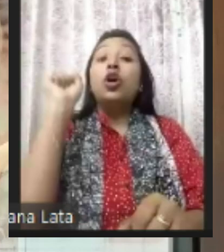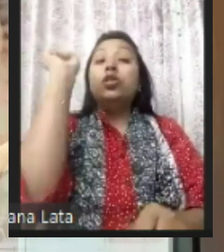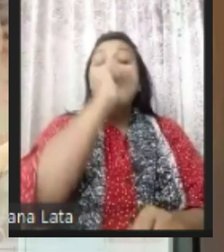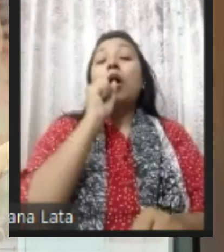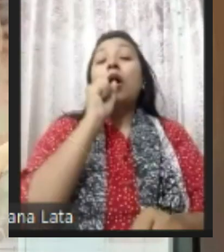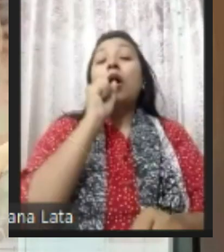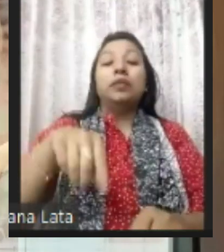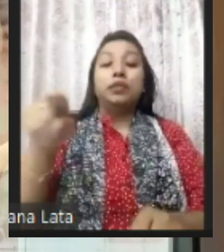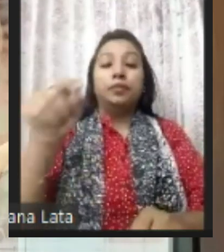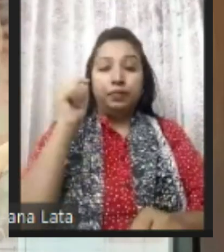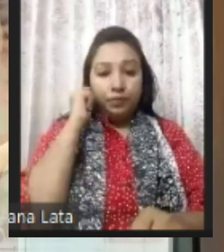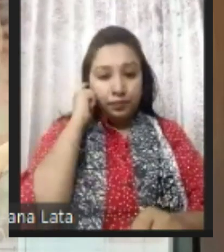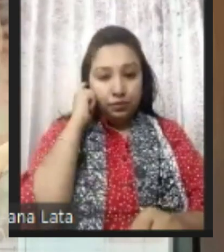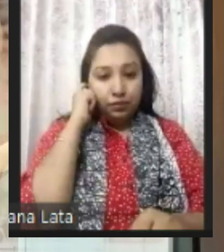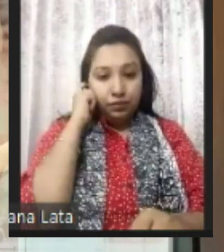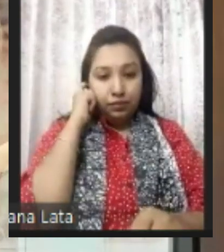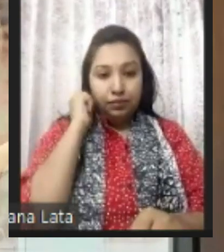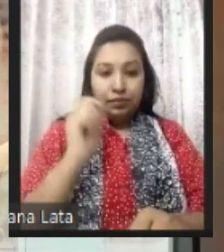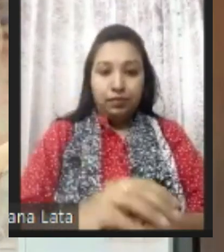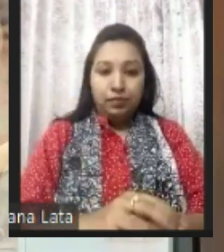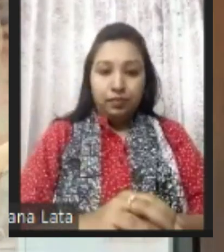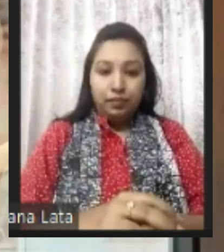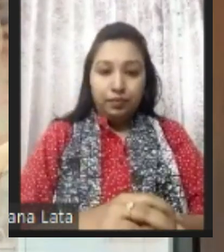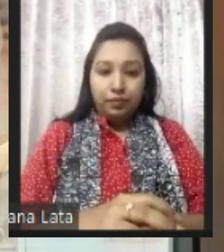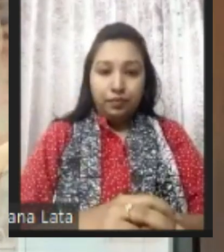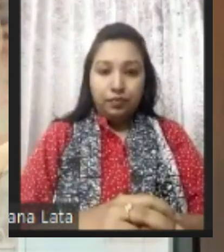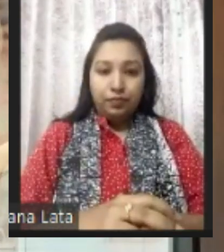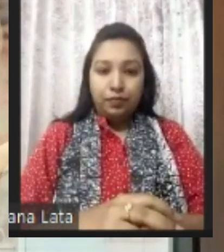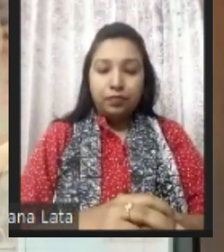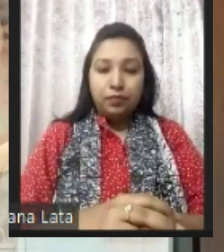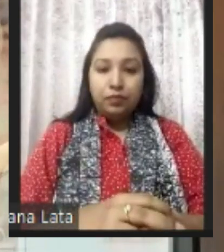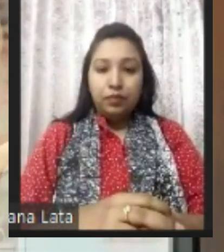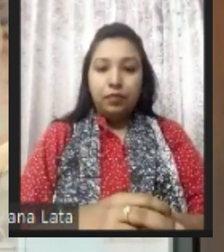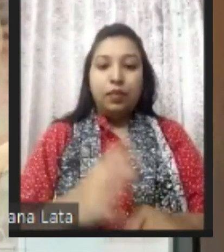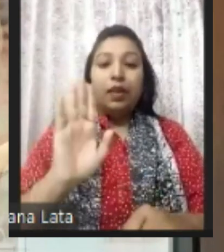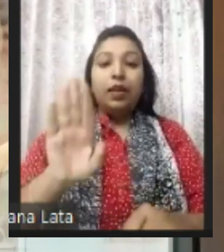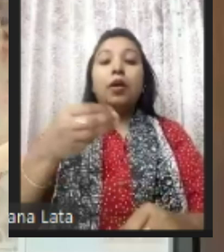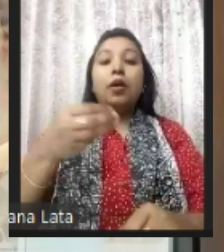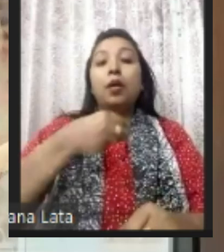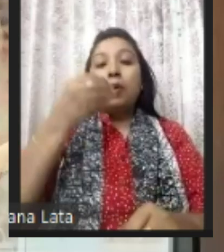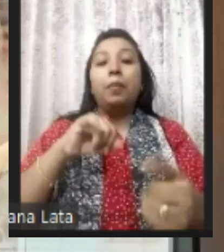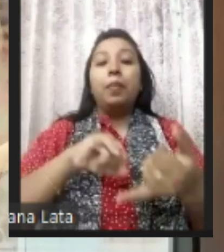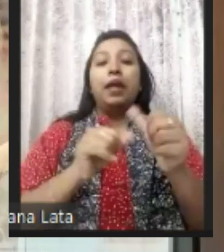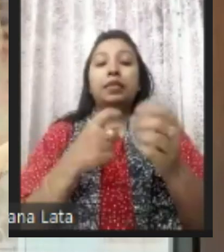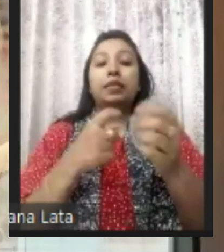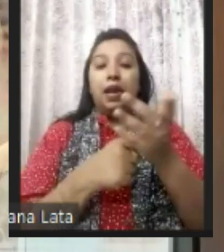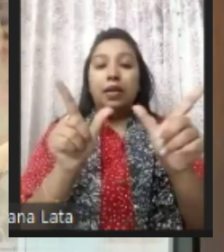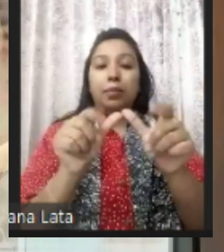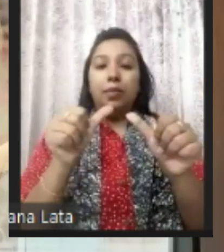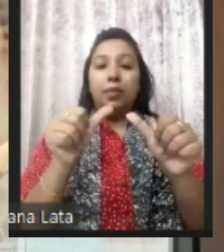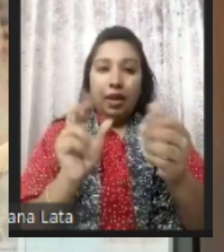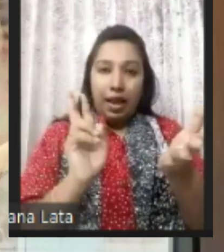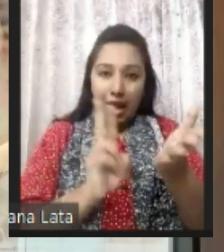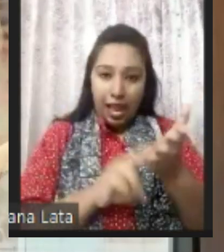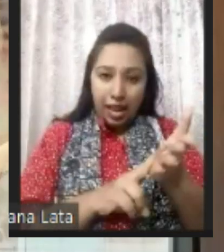have today's panel discussion as Sharan Ravindra, academic at Fiji National University,